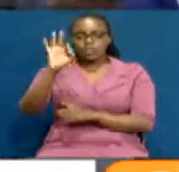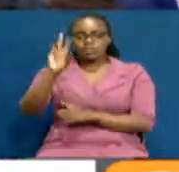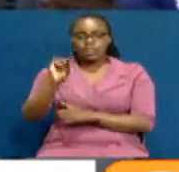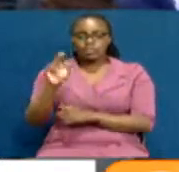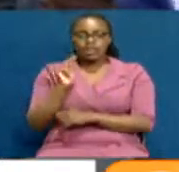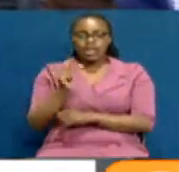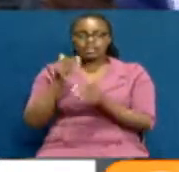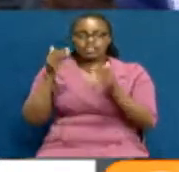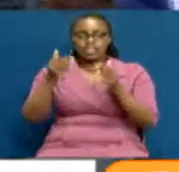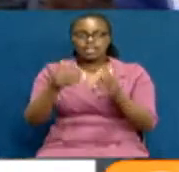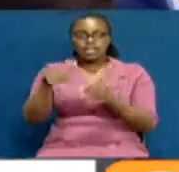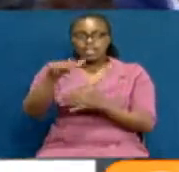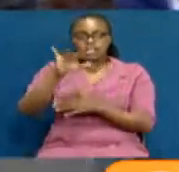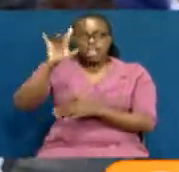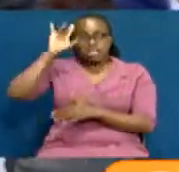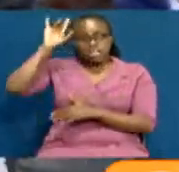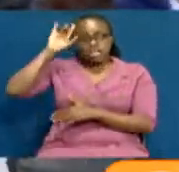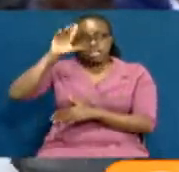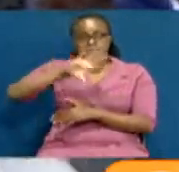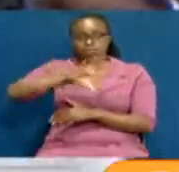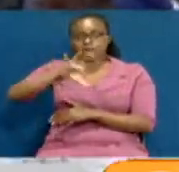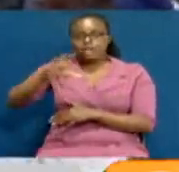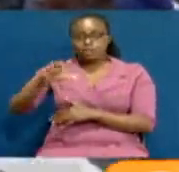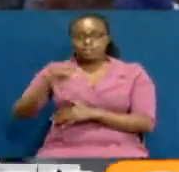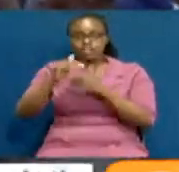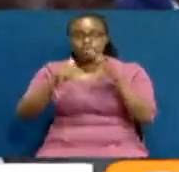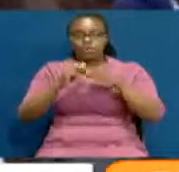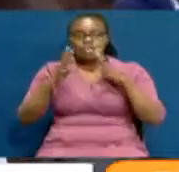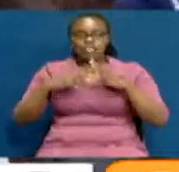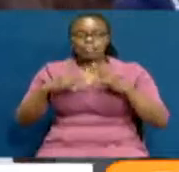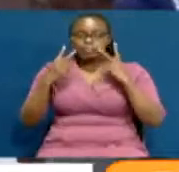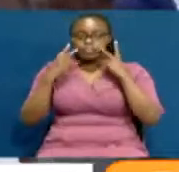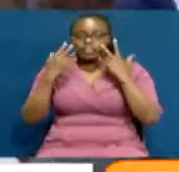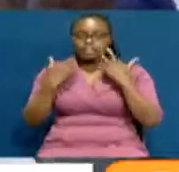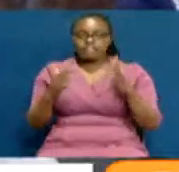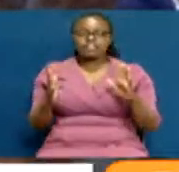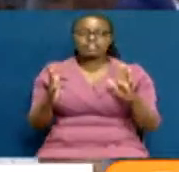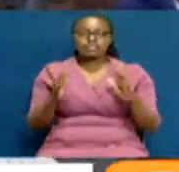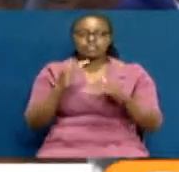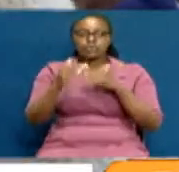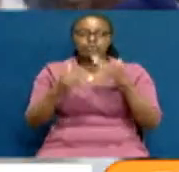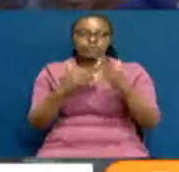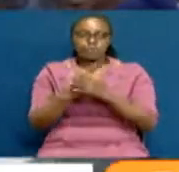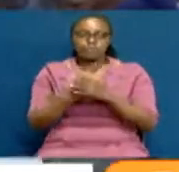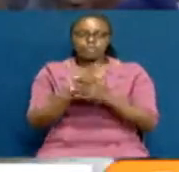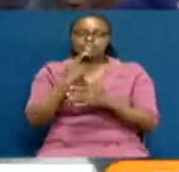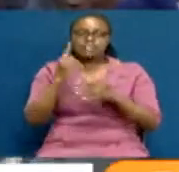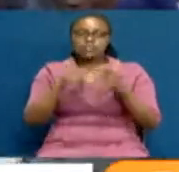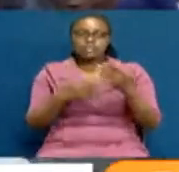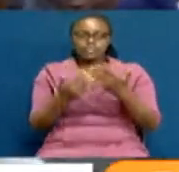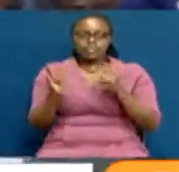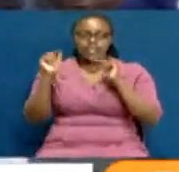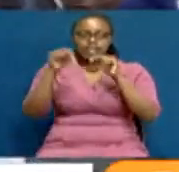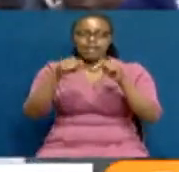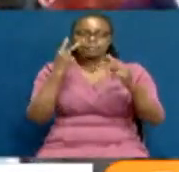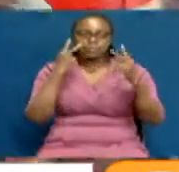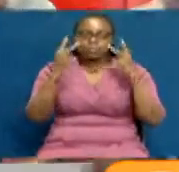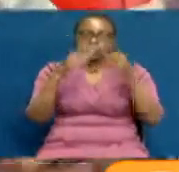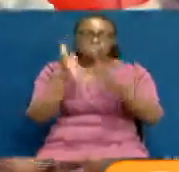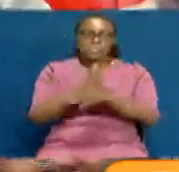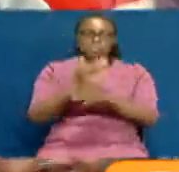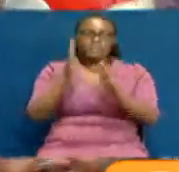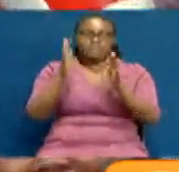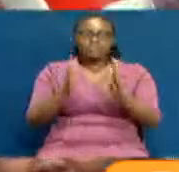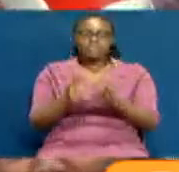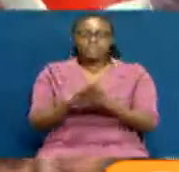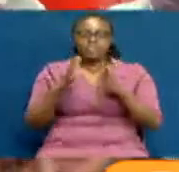tuko hapa maeneo ya Nyandarua na watu wote kama unaona nyuma yangu wote wanasema wamekuja kuona wasanii. The